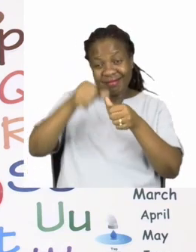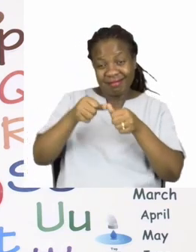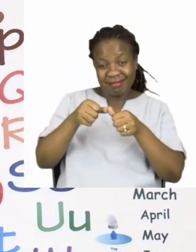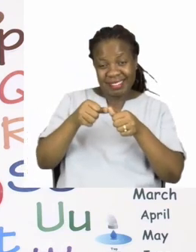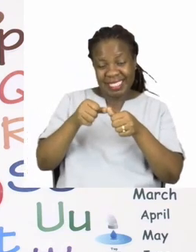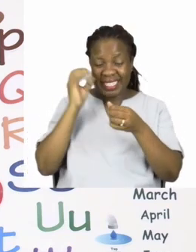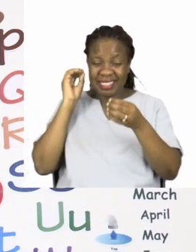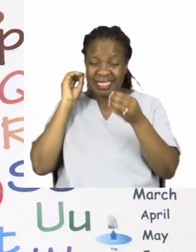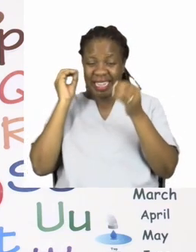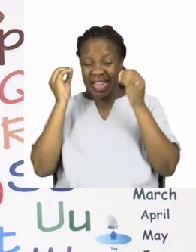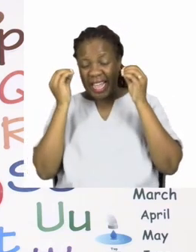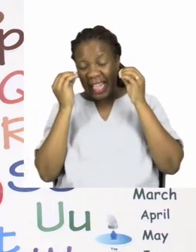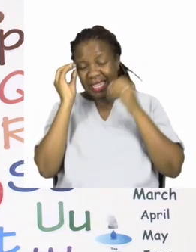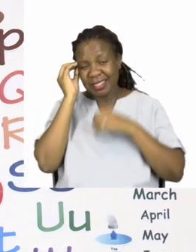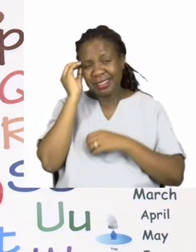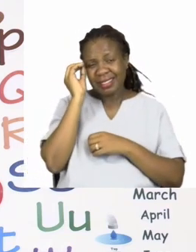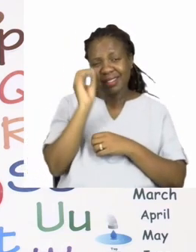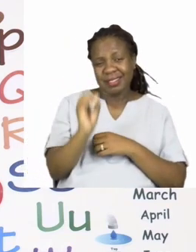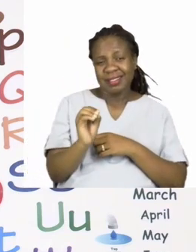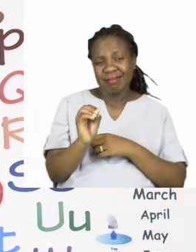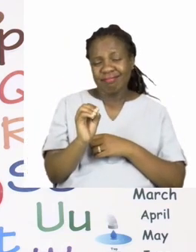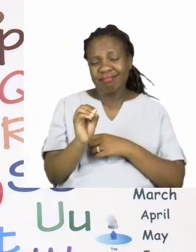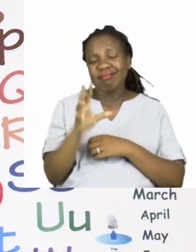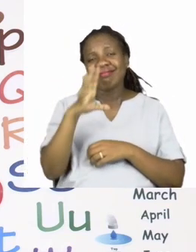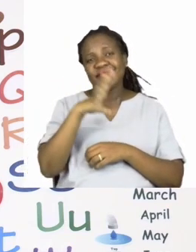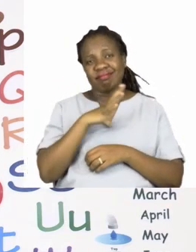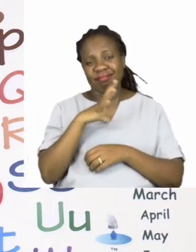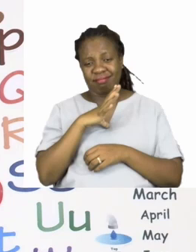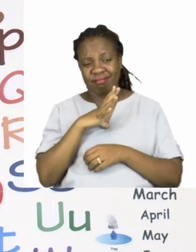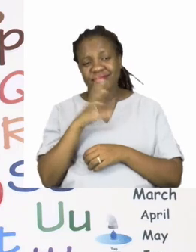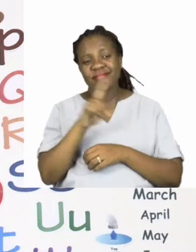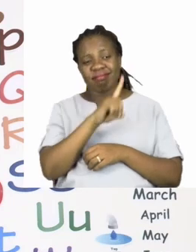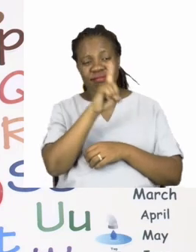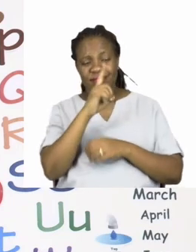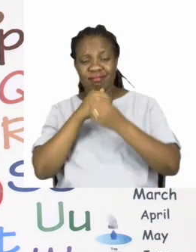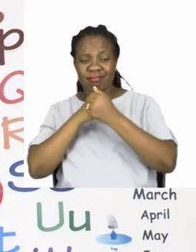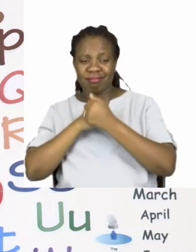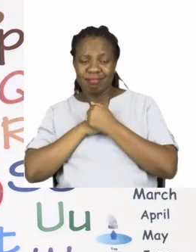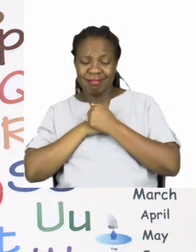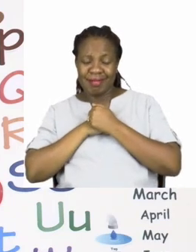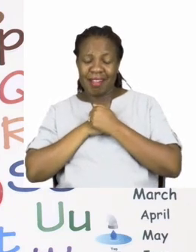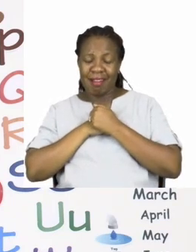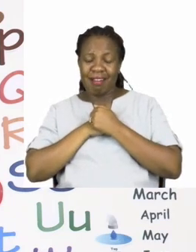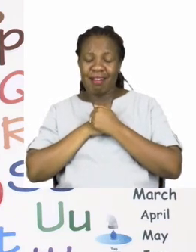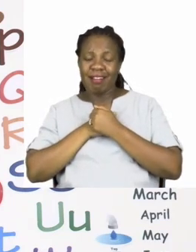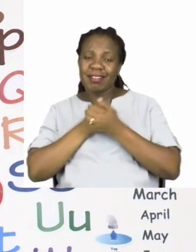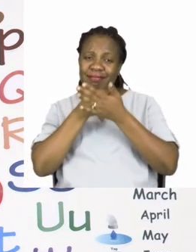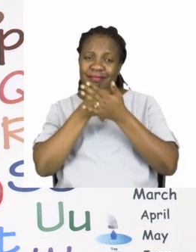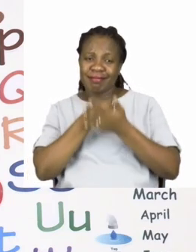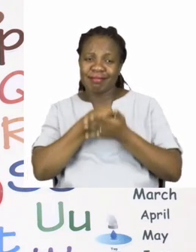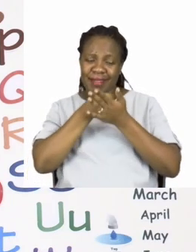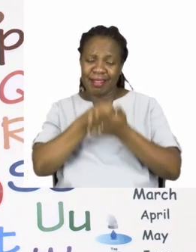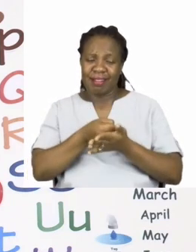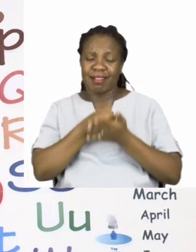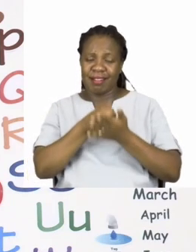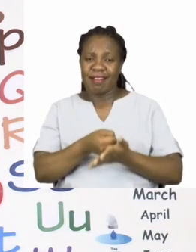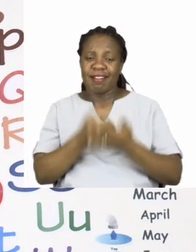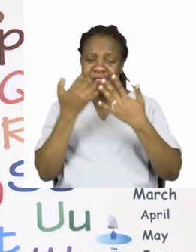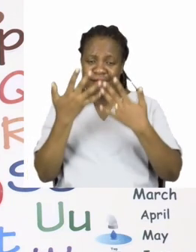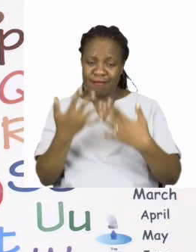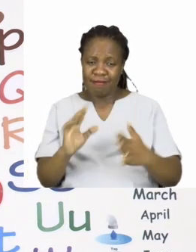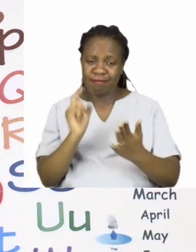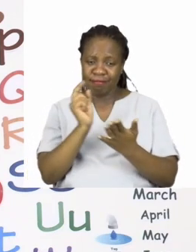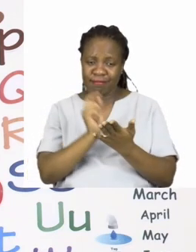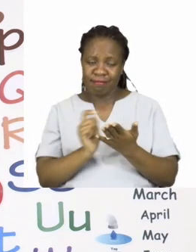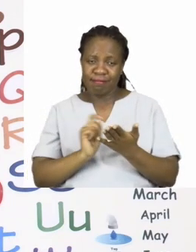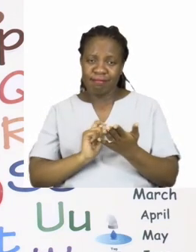about, it's okay to ask an adult for help, but please try and finish all your exercises by yourself. So